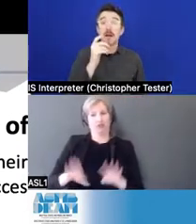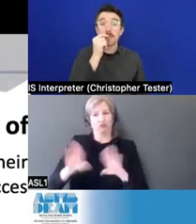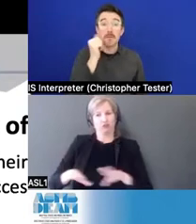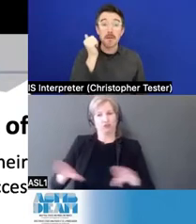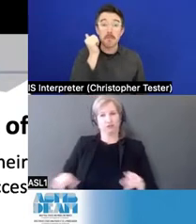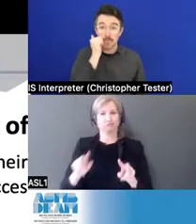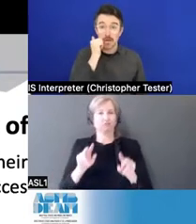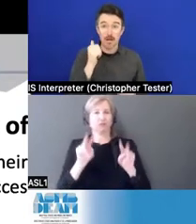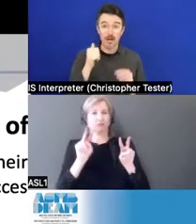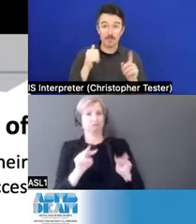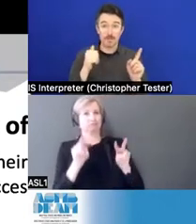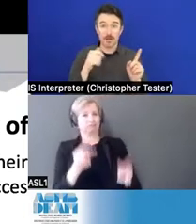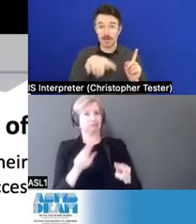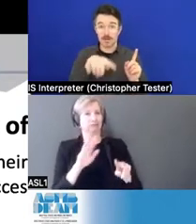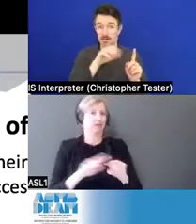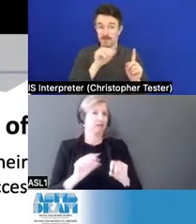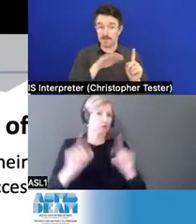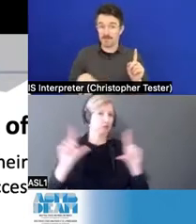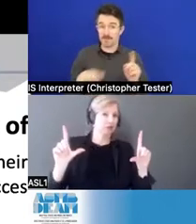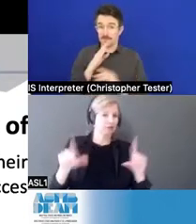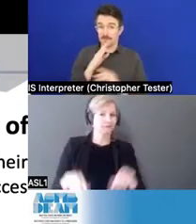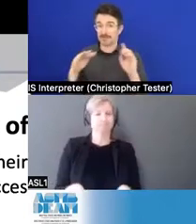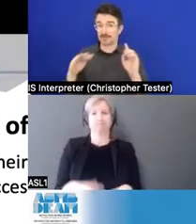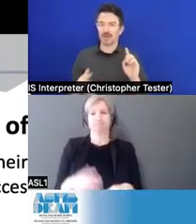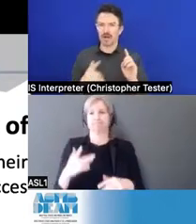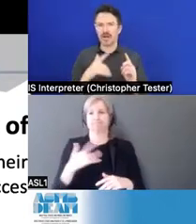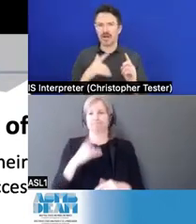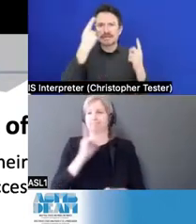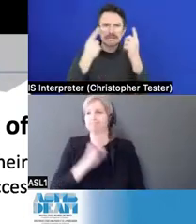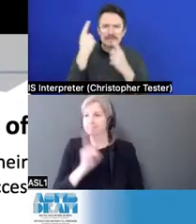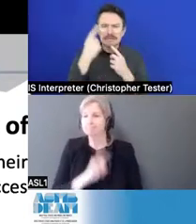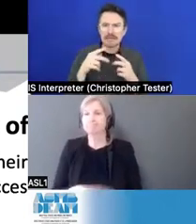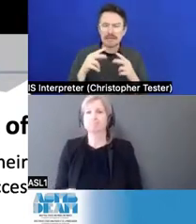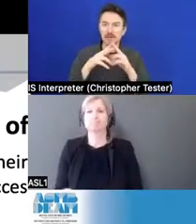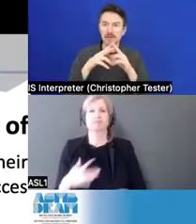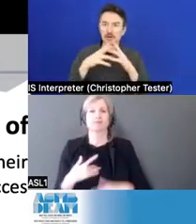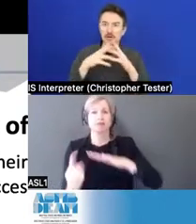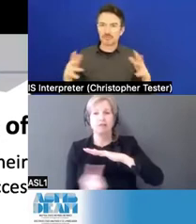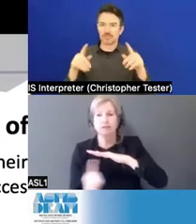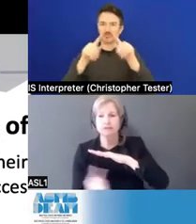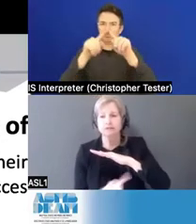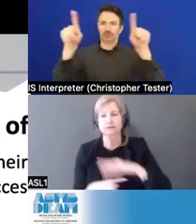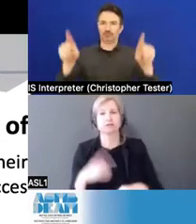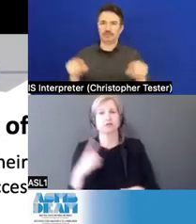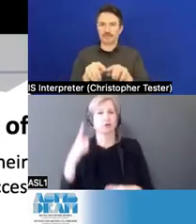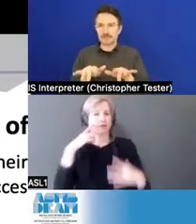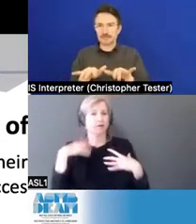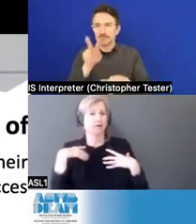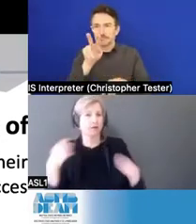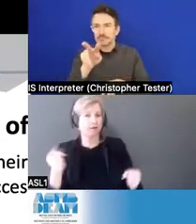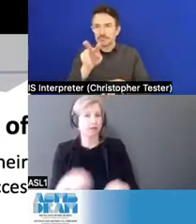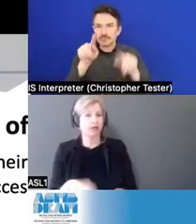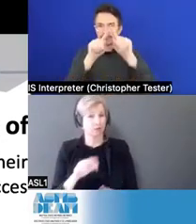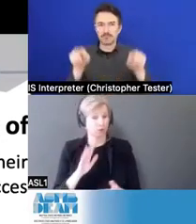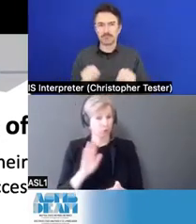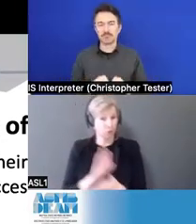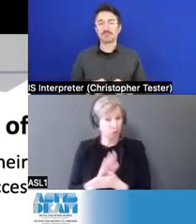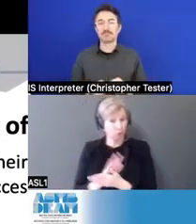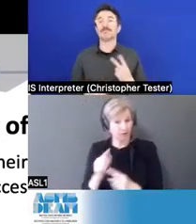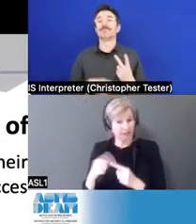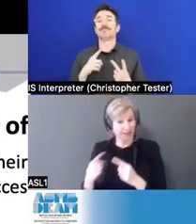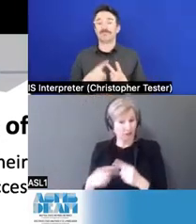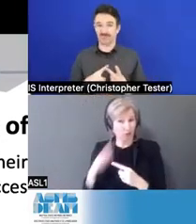of screen time, loneliness or isolation, general mental health, school year and academic success when we